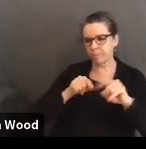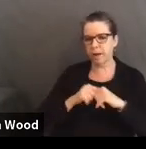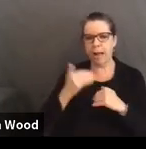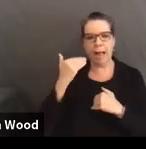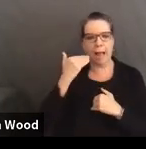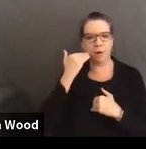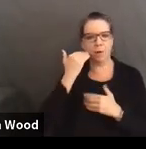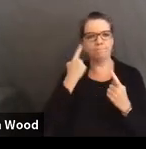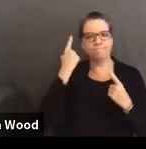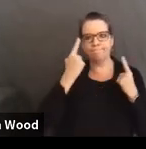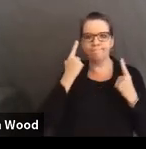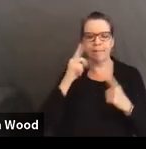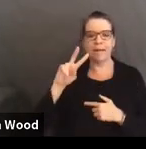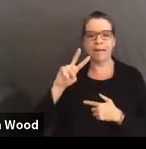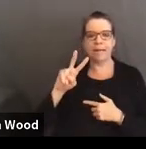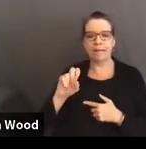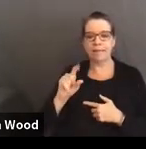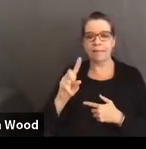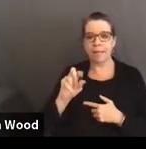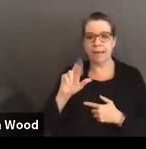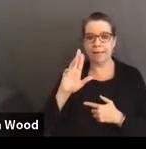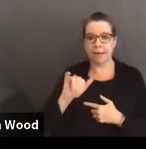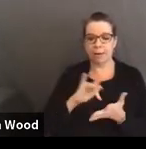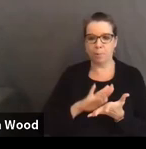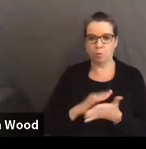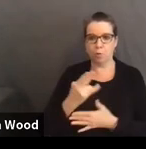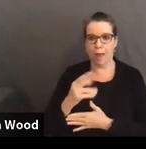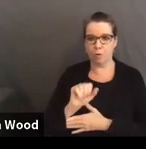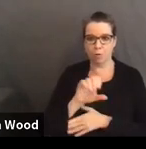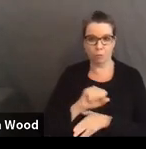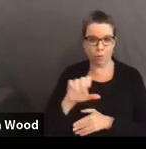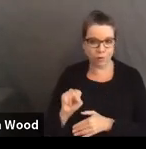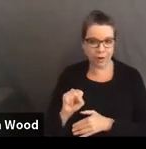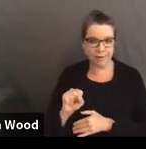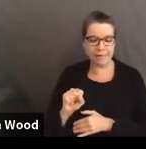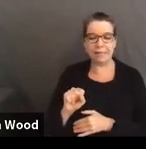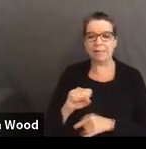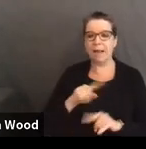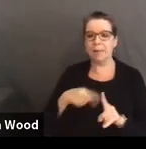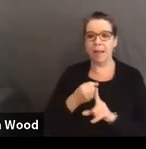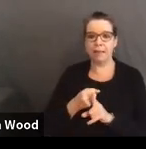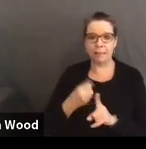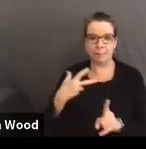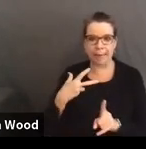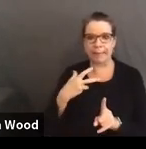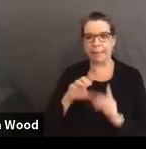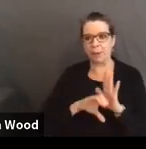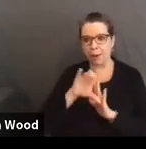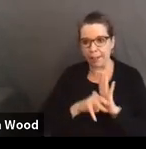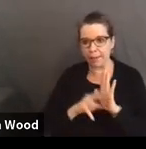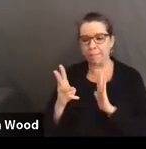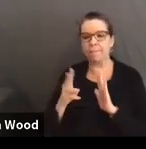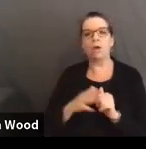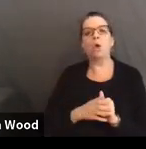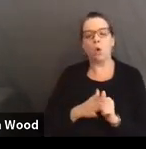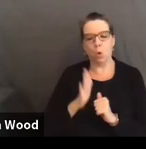wondering about secondary science and social studies with questions about expanding. We are